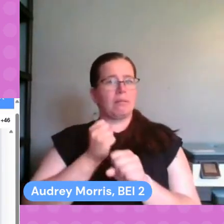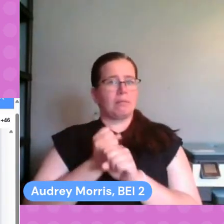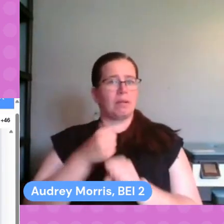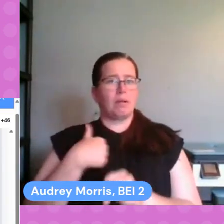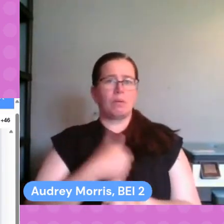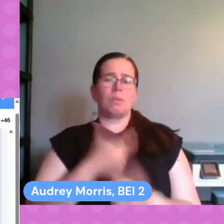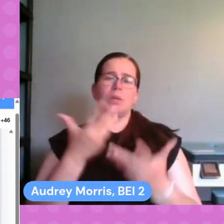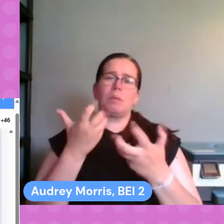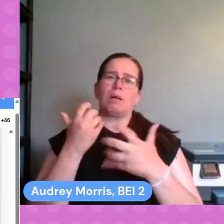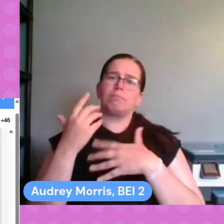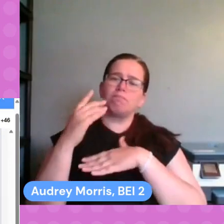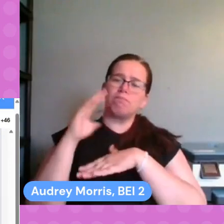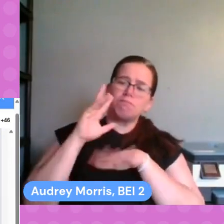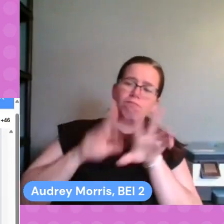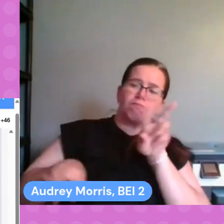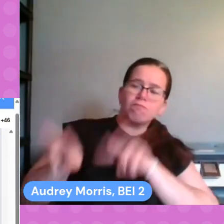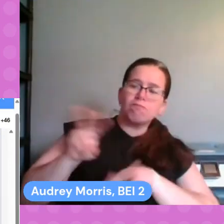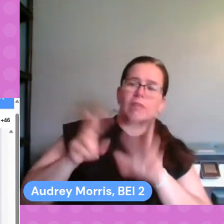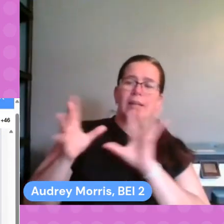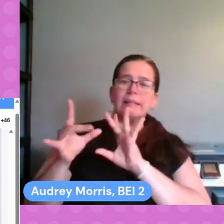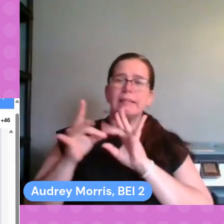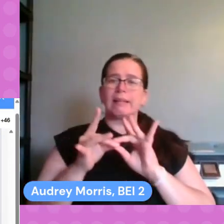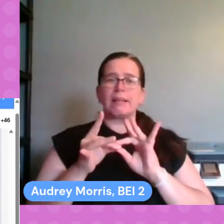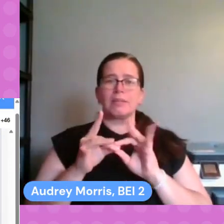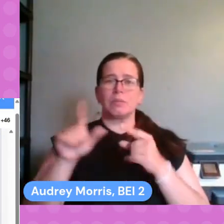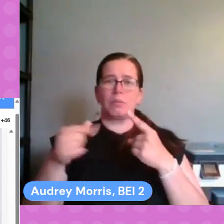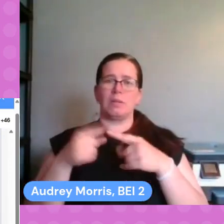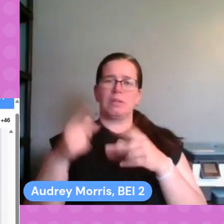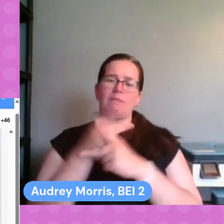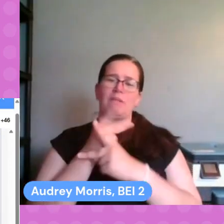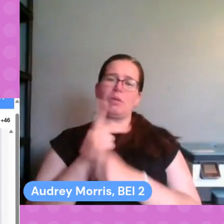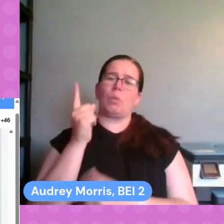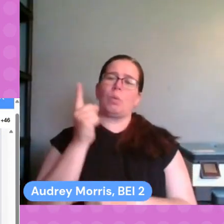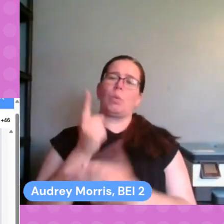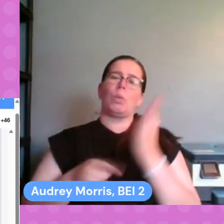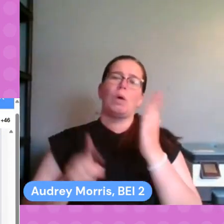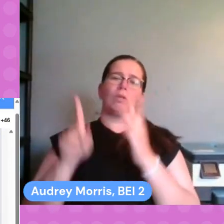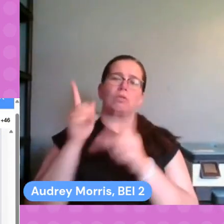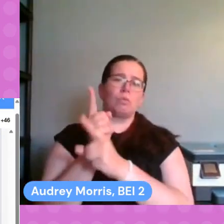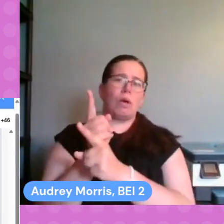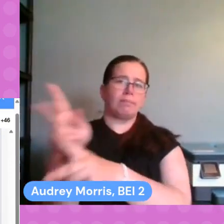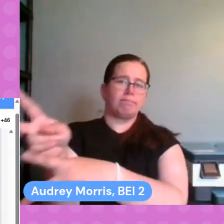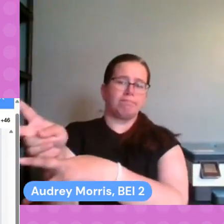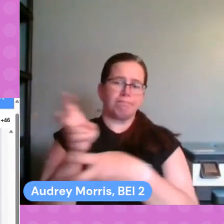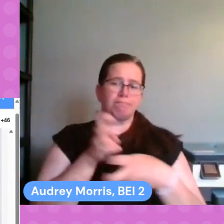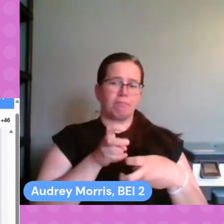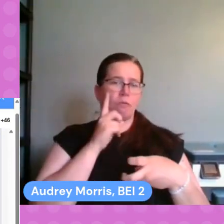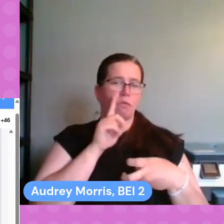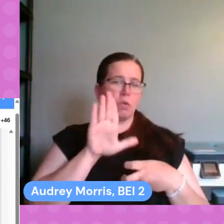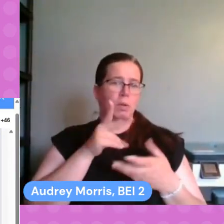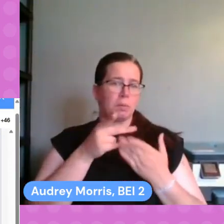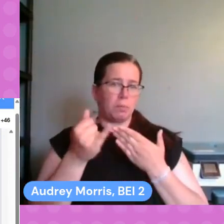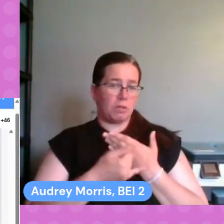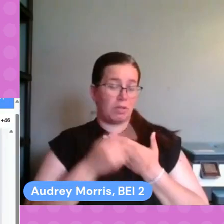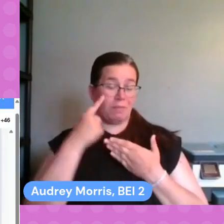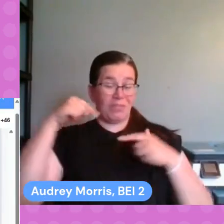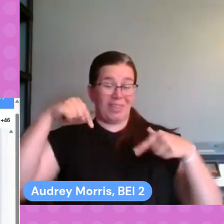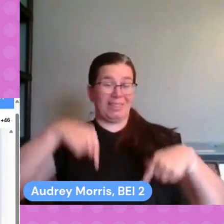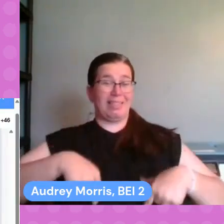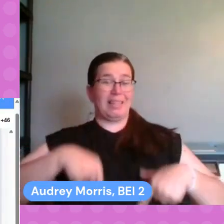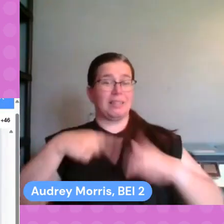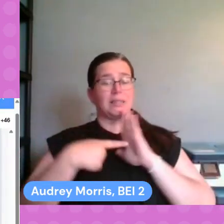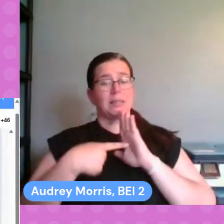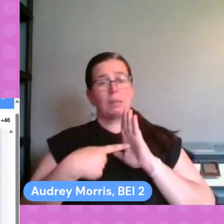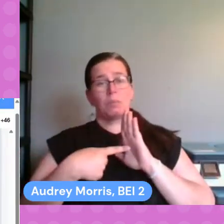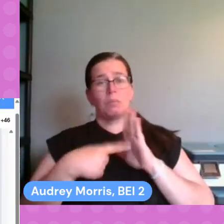and make connections as you're figuring out just that right bit to use in your project. So for this demo, it has an internal,